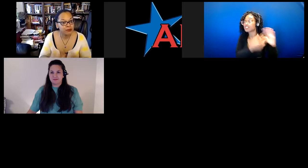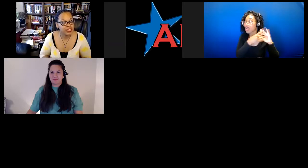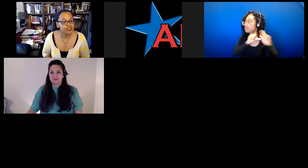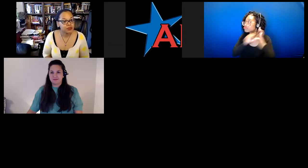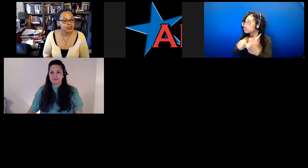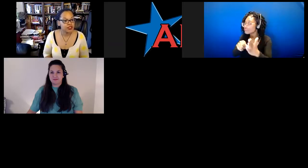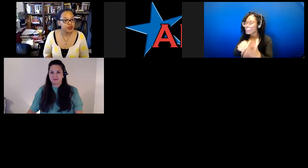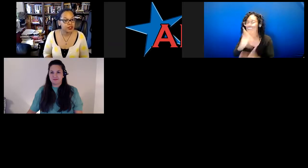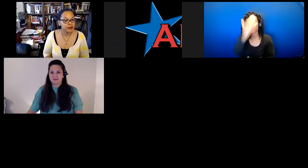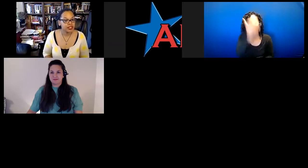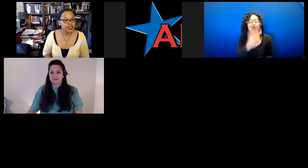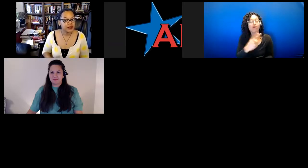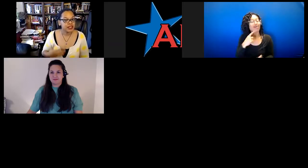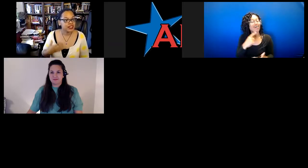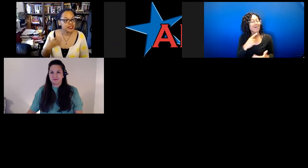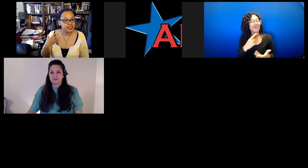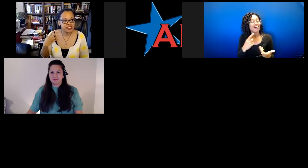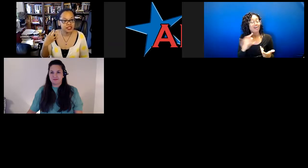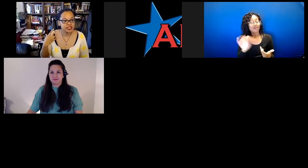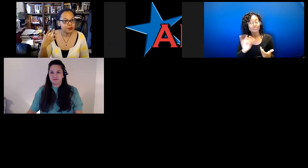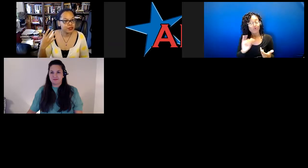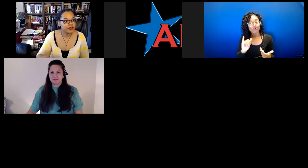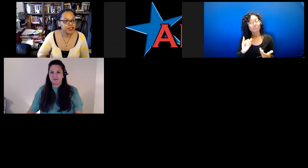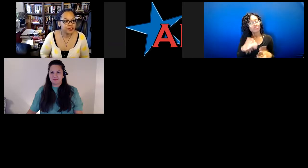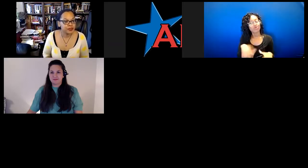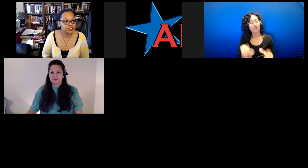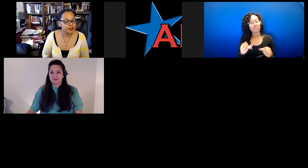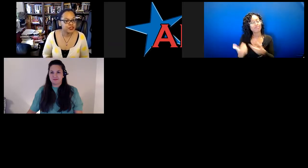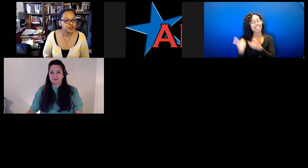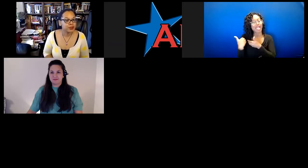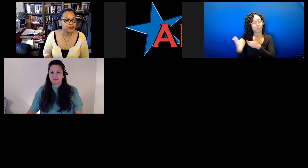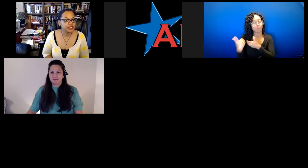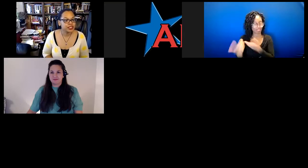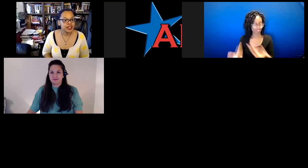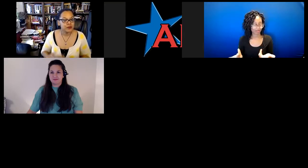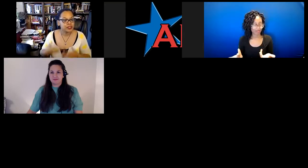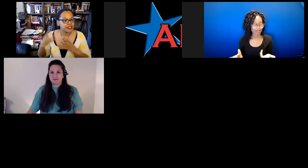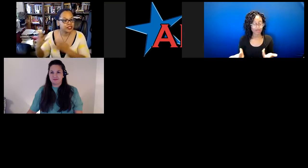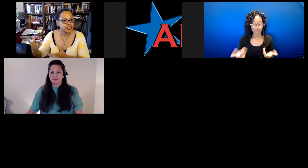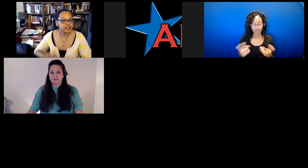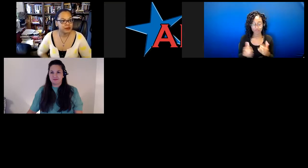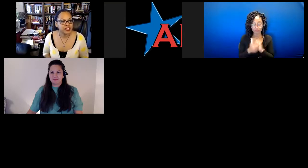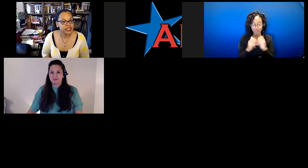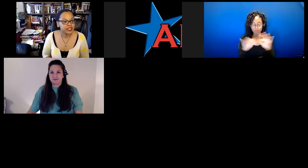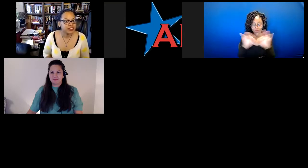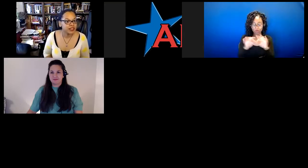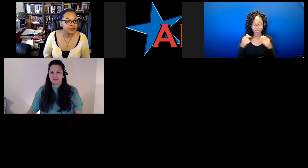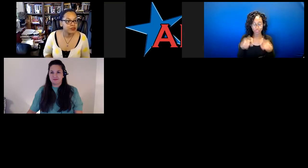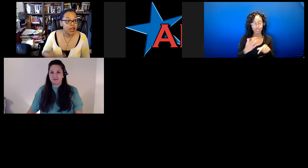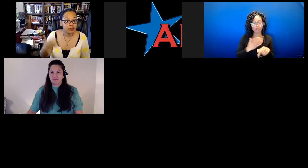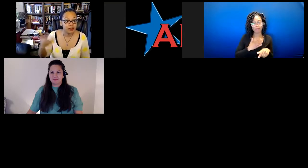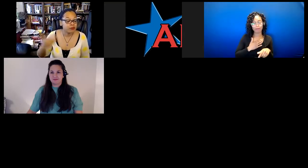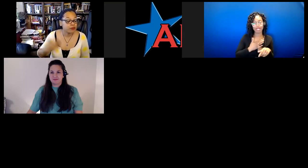them accountable to harm. I think it's more than fair. When I was doing social work, with the consent of my clients, I